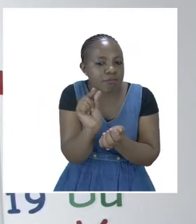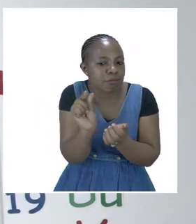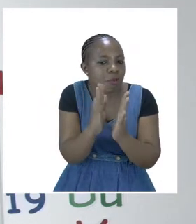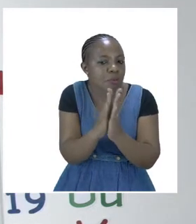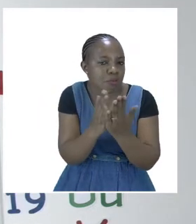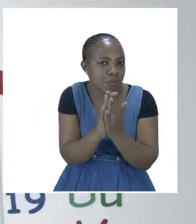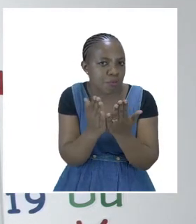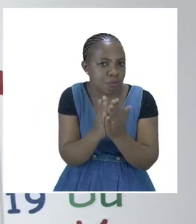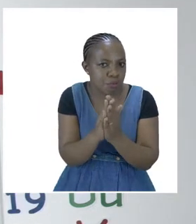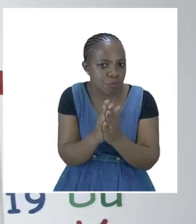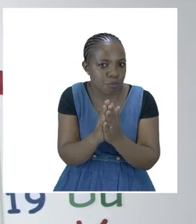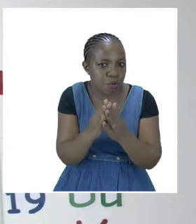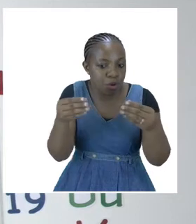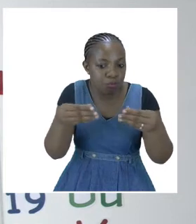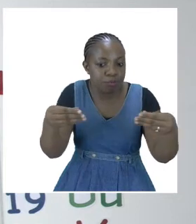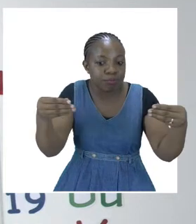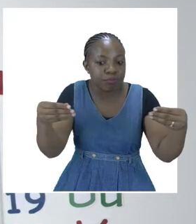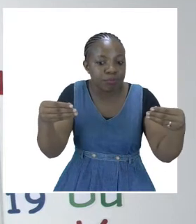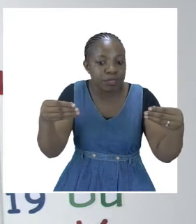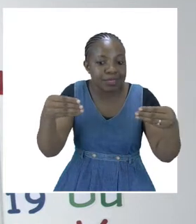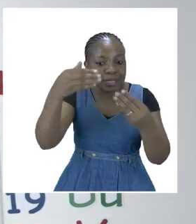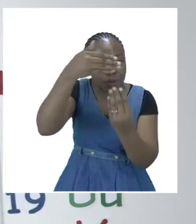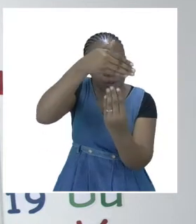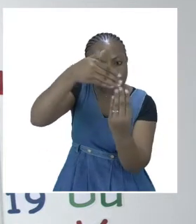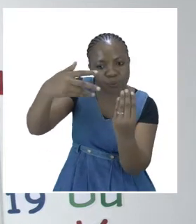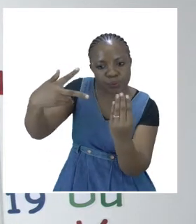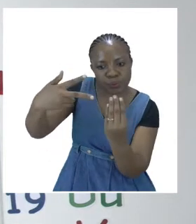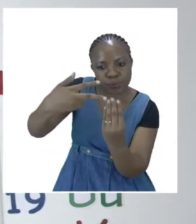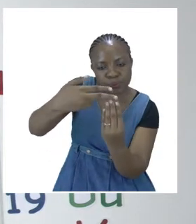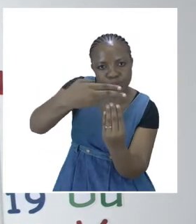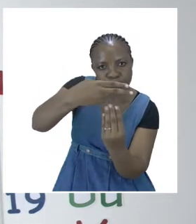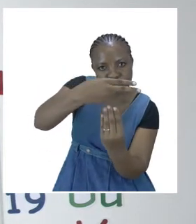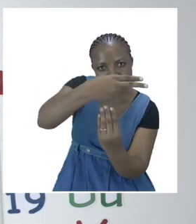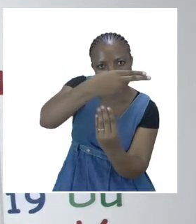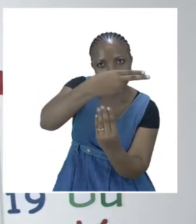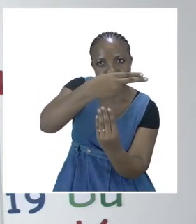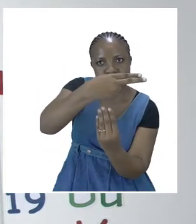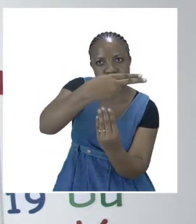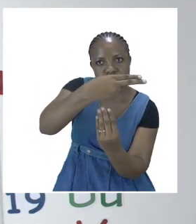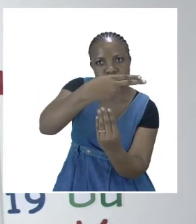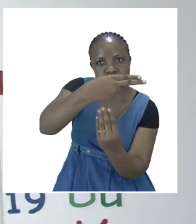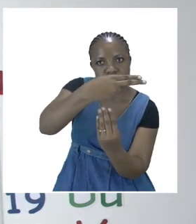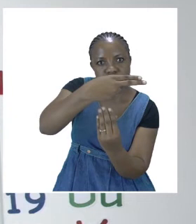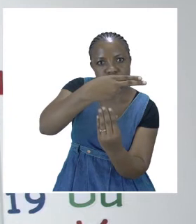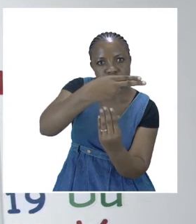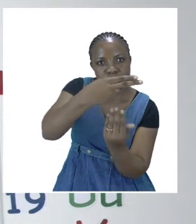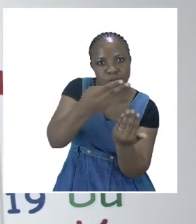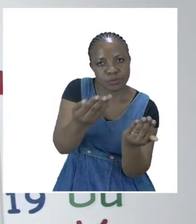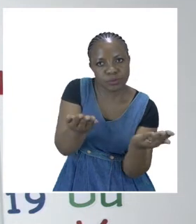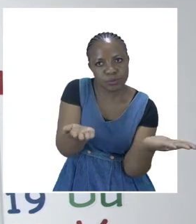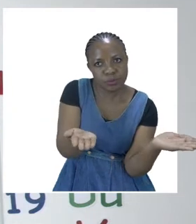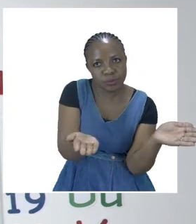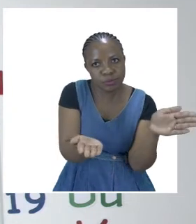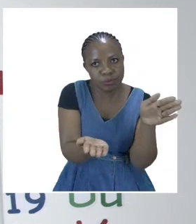booklet. Please cut the top of the lesson booklet with a pair of scissors and fold